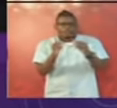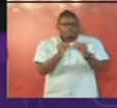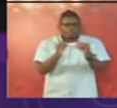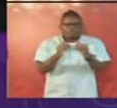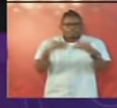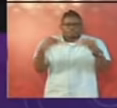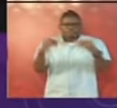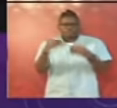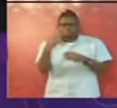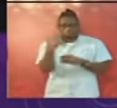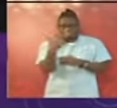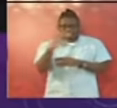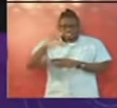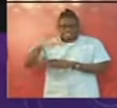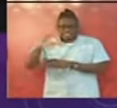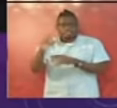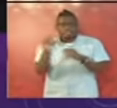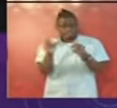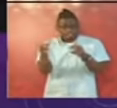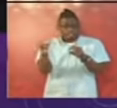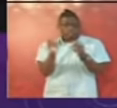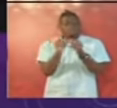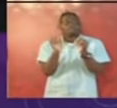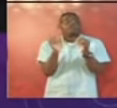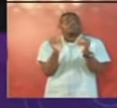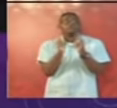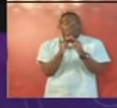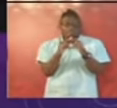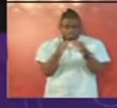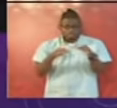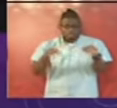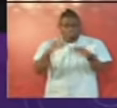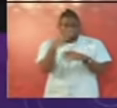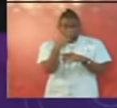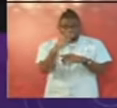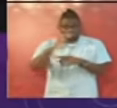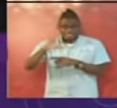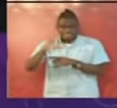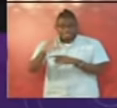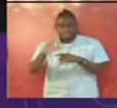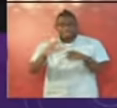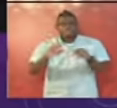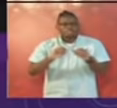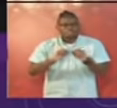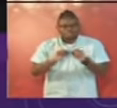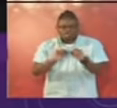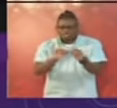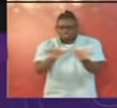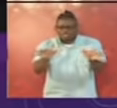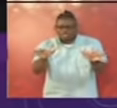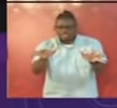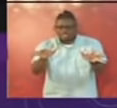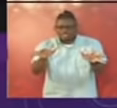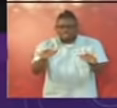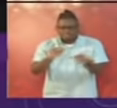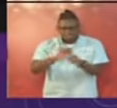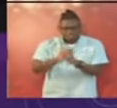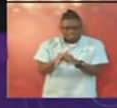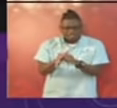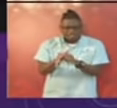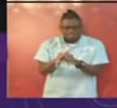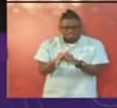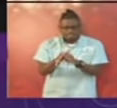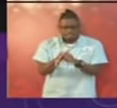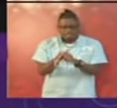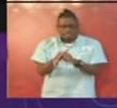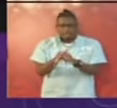C's are vitally important when we're thinking about transmission of this novel virus called SARS-CoV-2. And those C's,